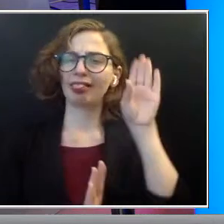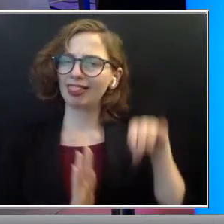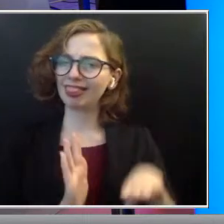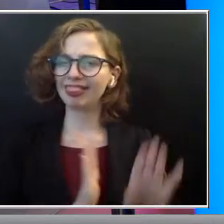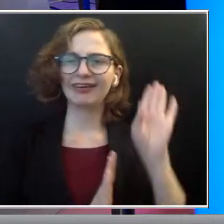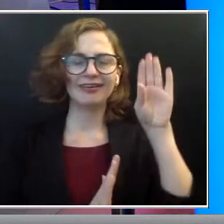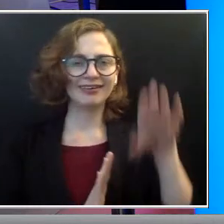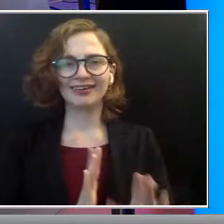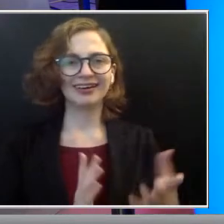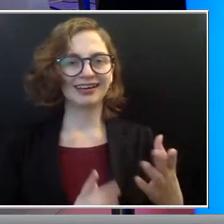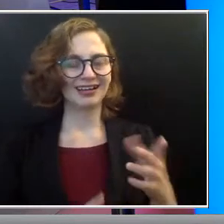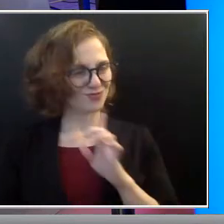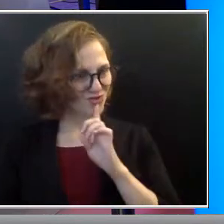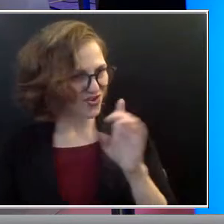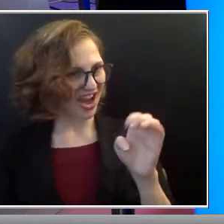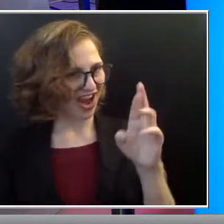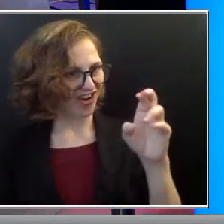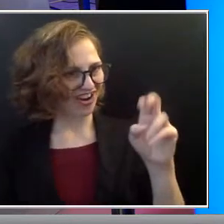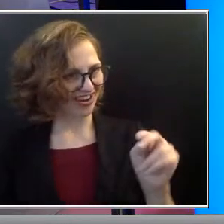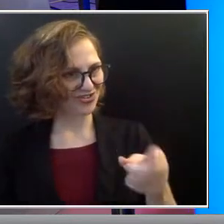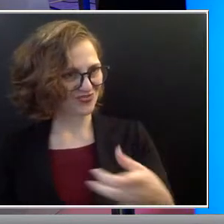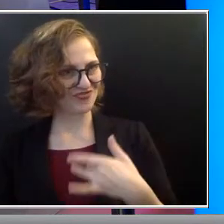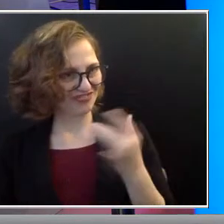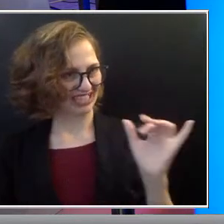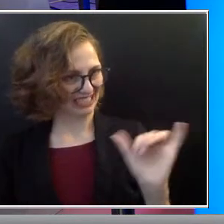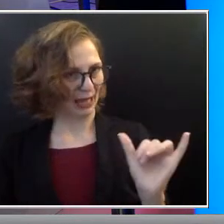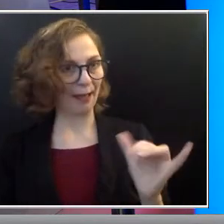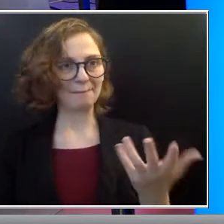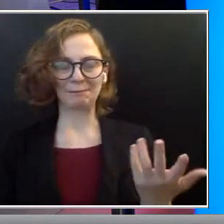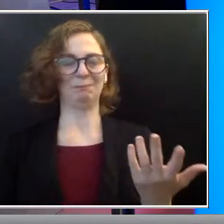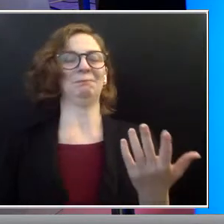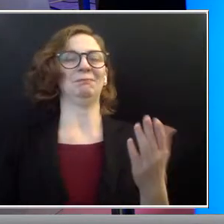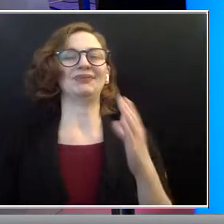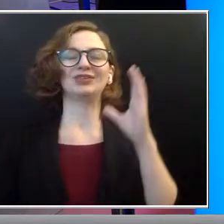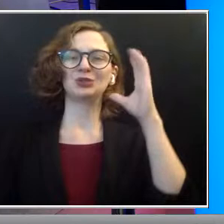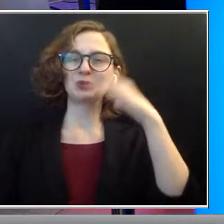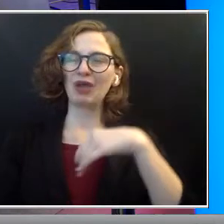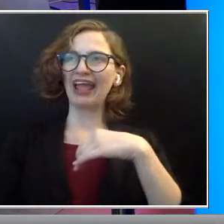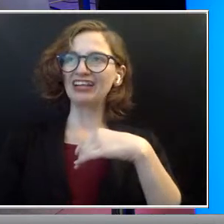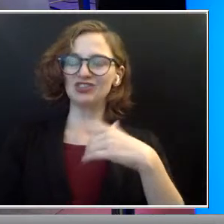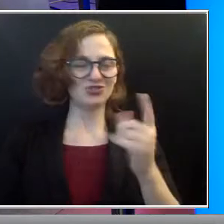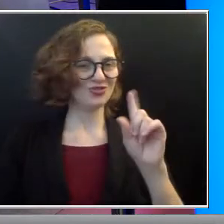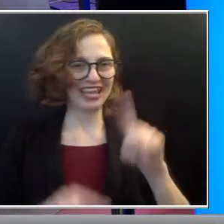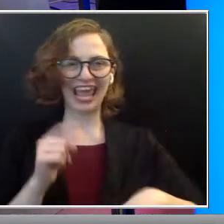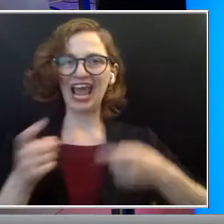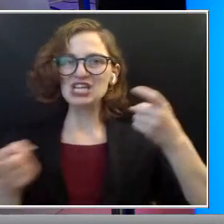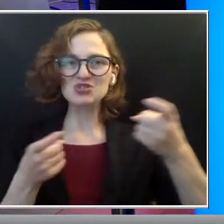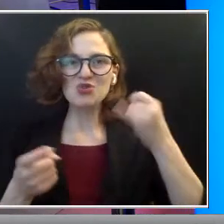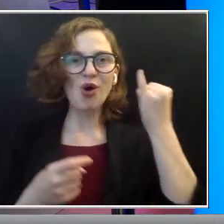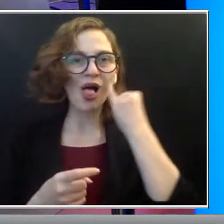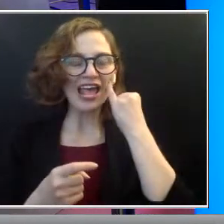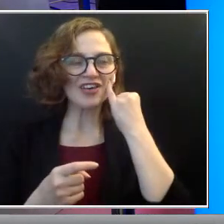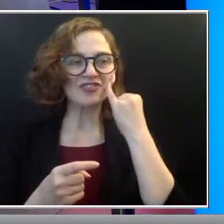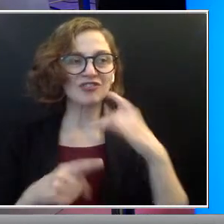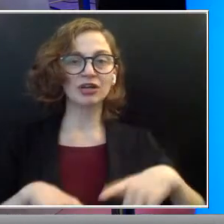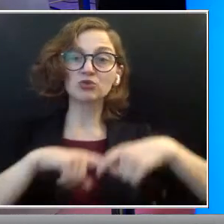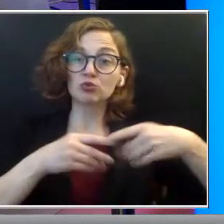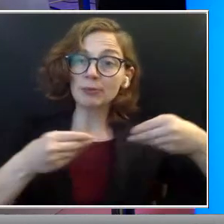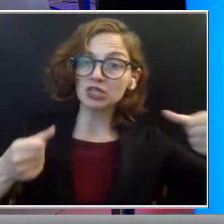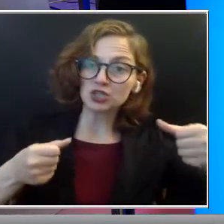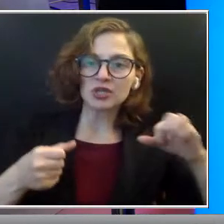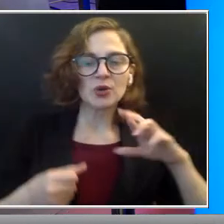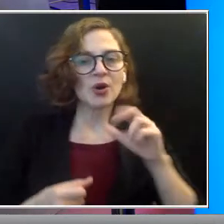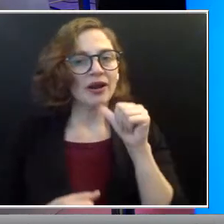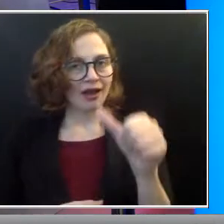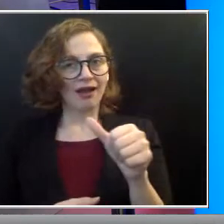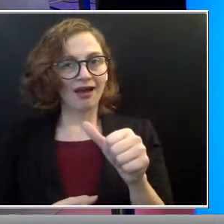Yes. And so, so strange how you can't control whether or not it goes into remission. I mean, the pills help and such. And